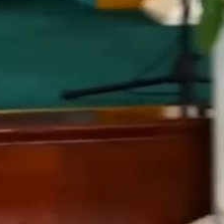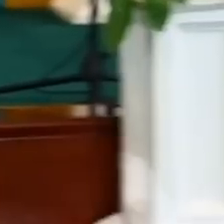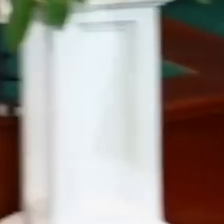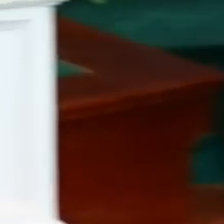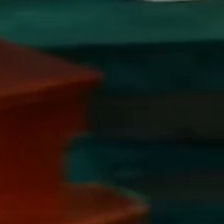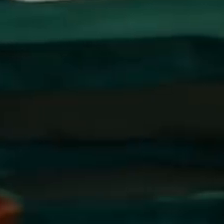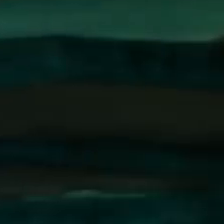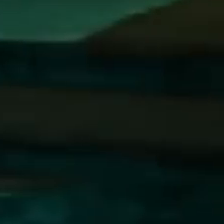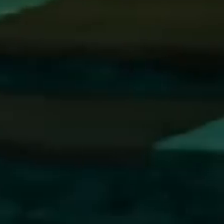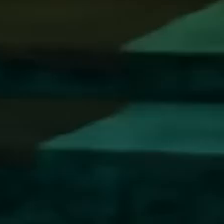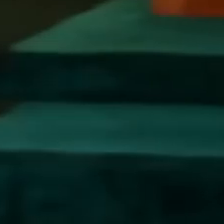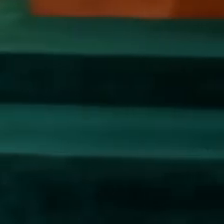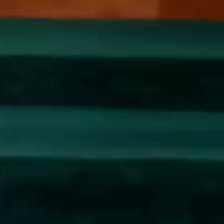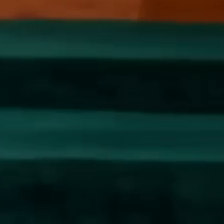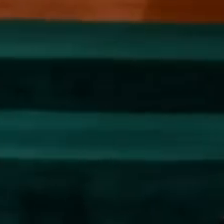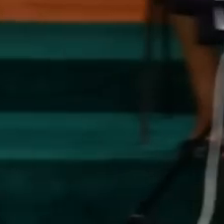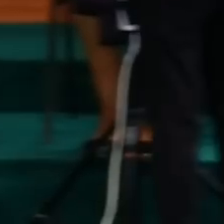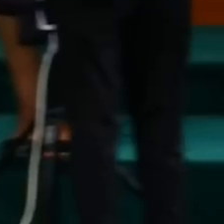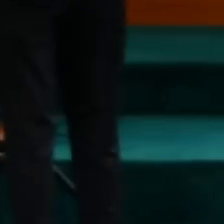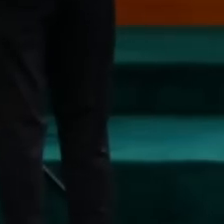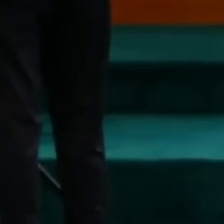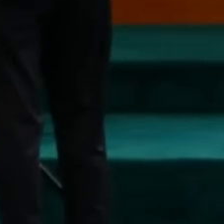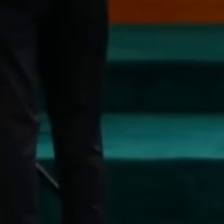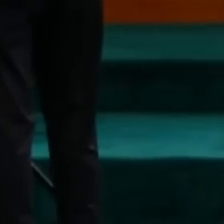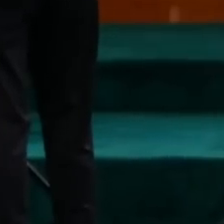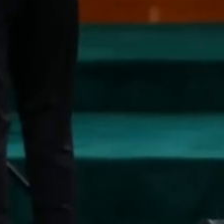So I read down a little further